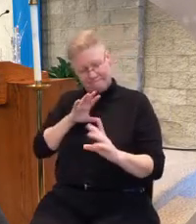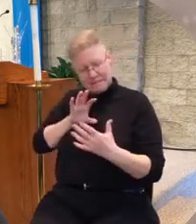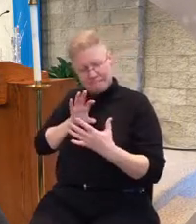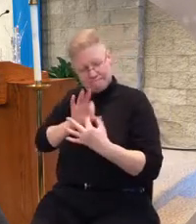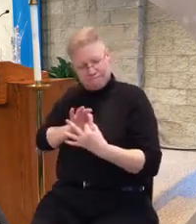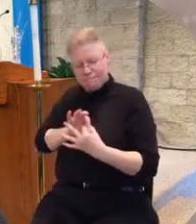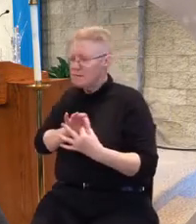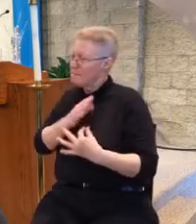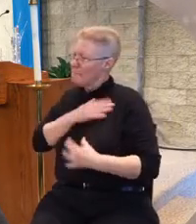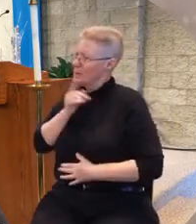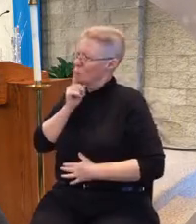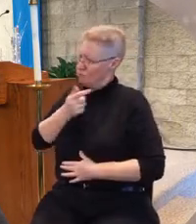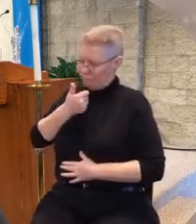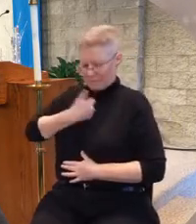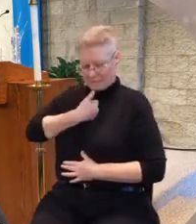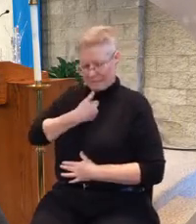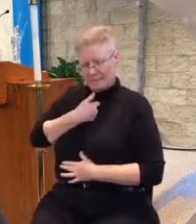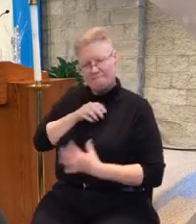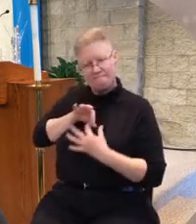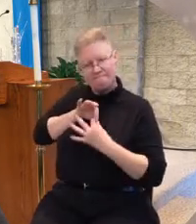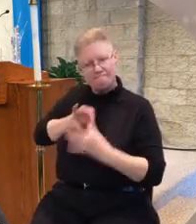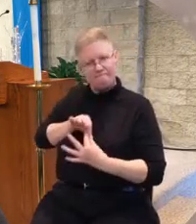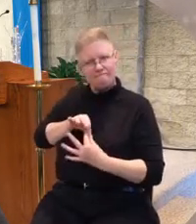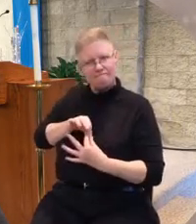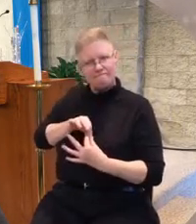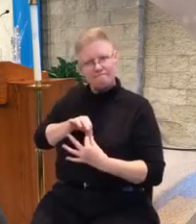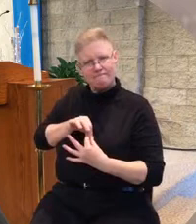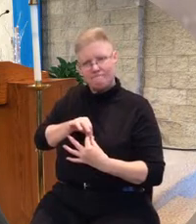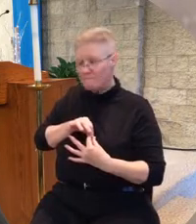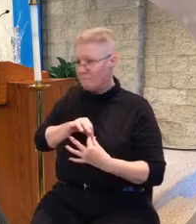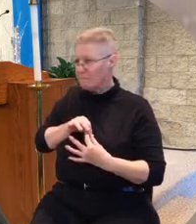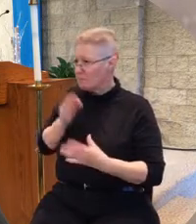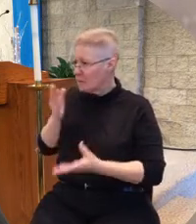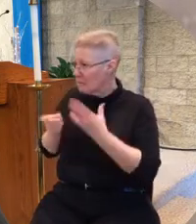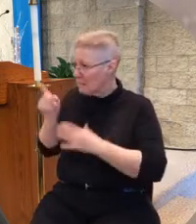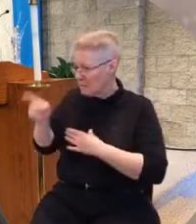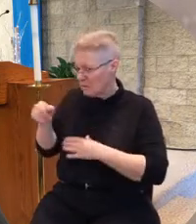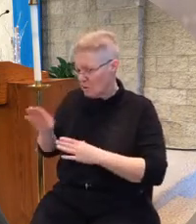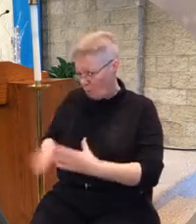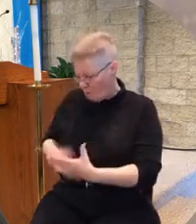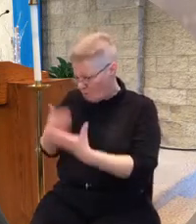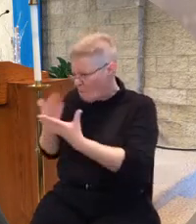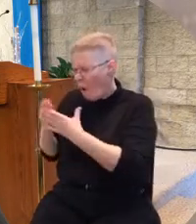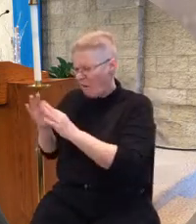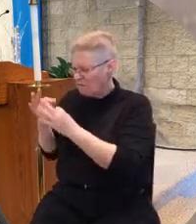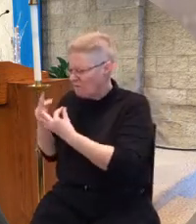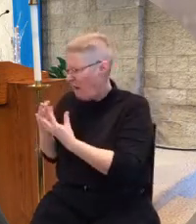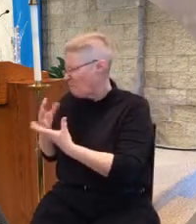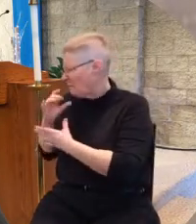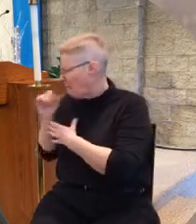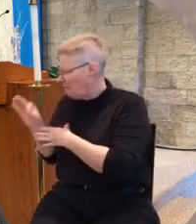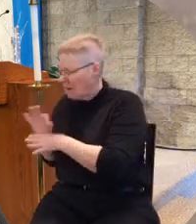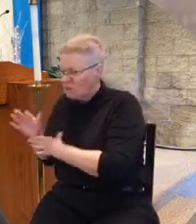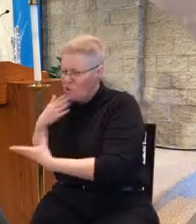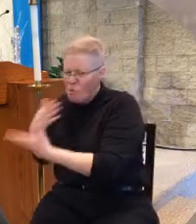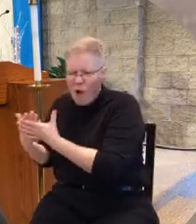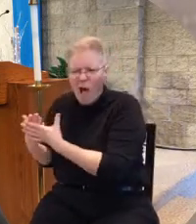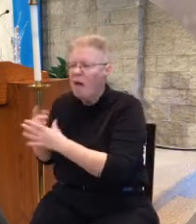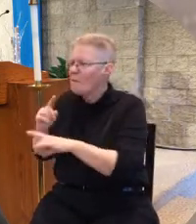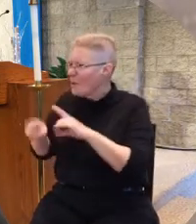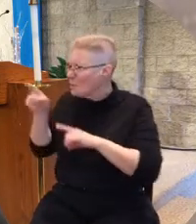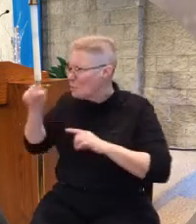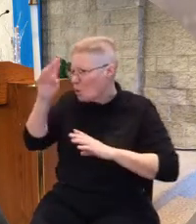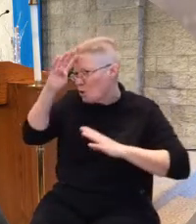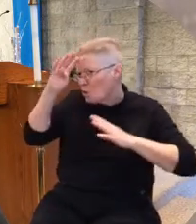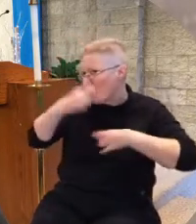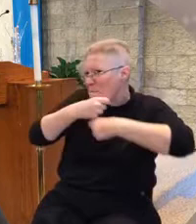identity. So, because here's the thing. You may have been born into dysfunction, but you were created out of greatness. Can I get an amen?